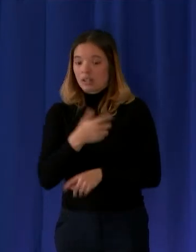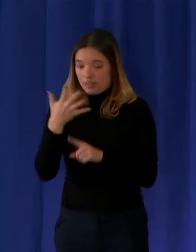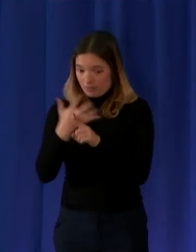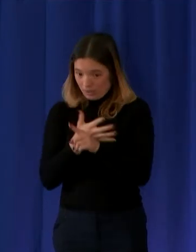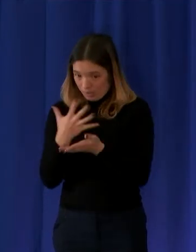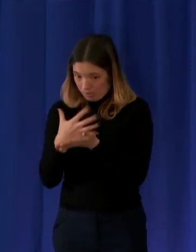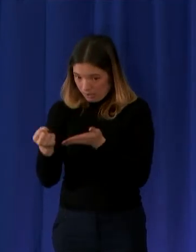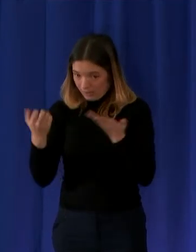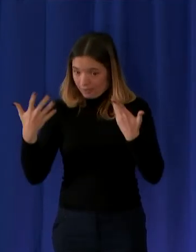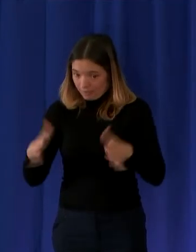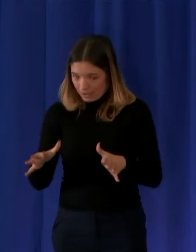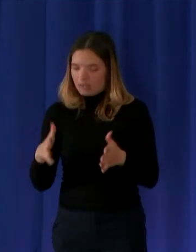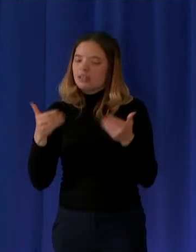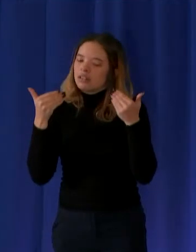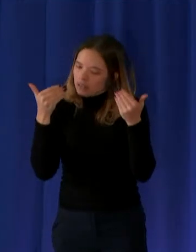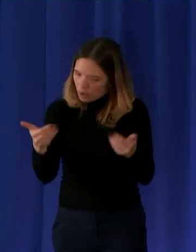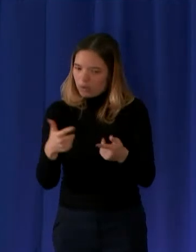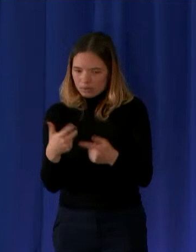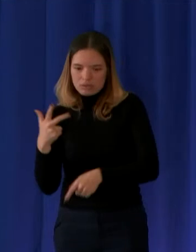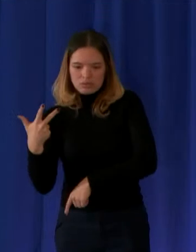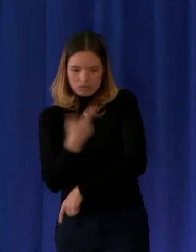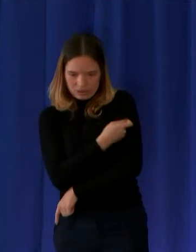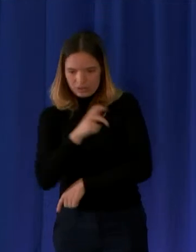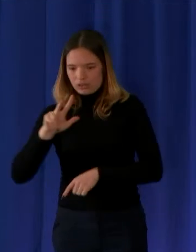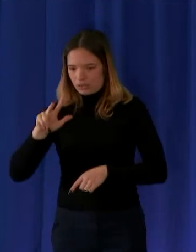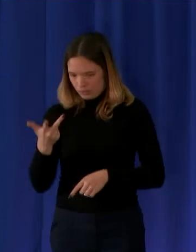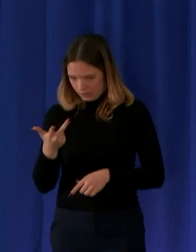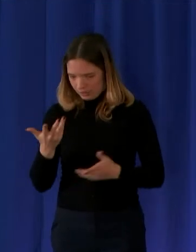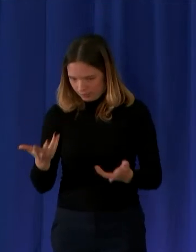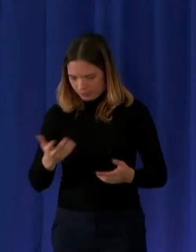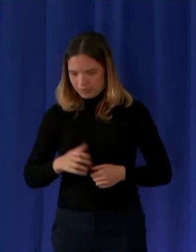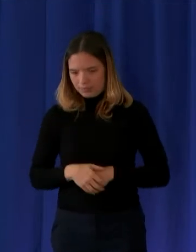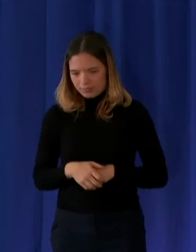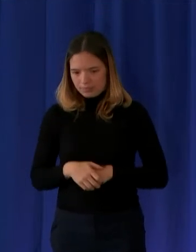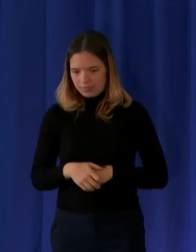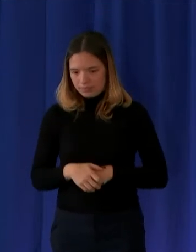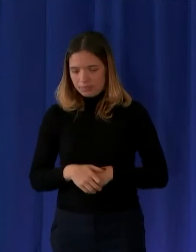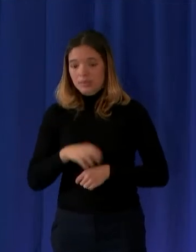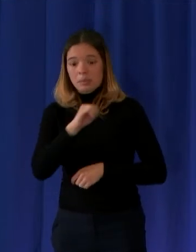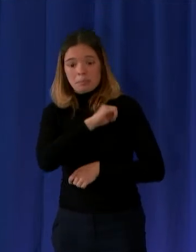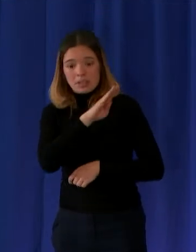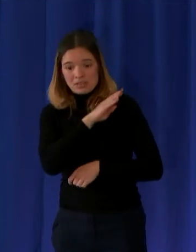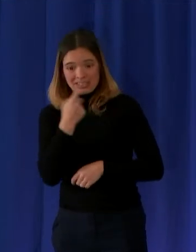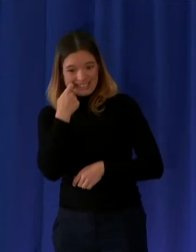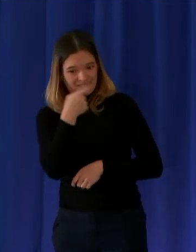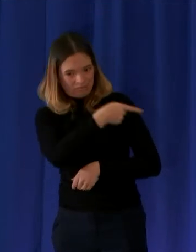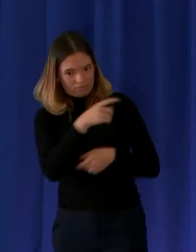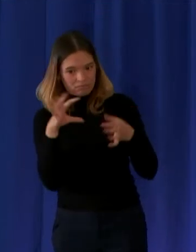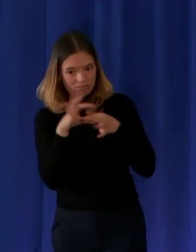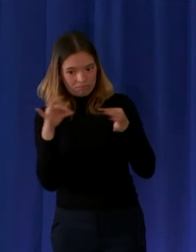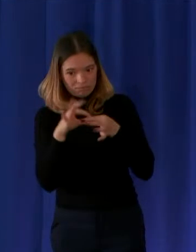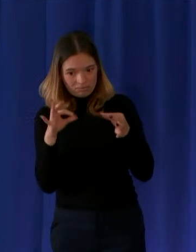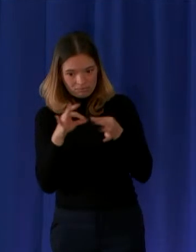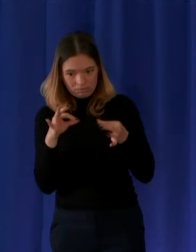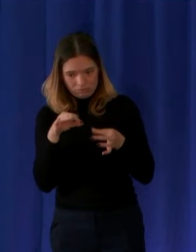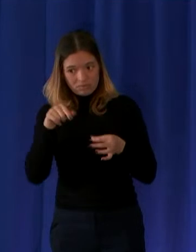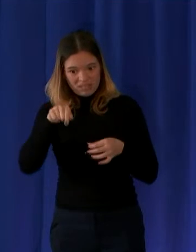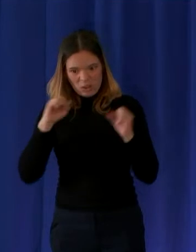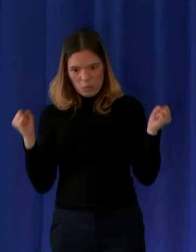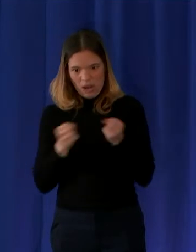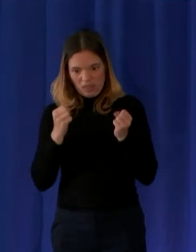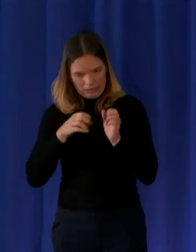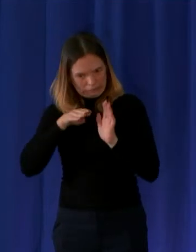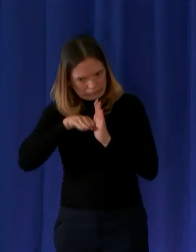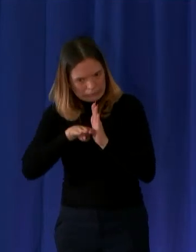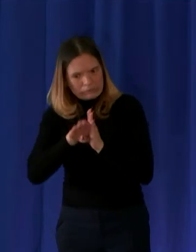up. So please, please, please go out and get your booster. As the mayor mentioned, as part of our winter surge plan, we